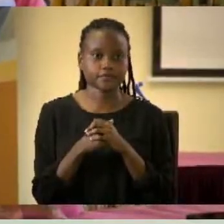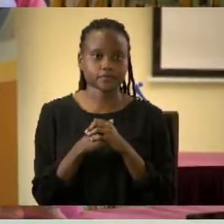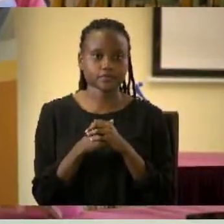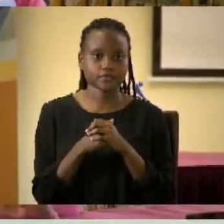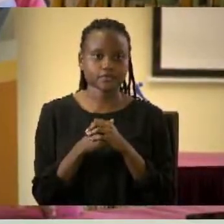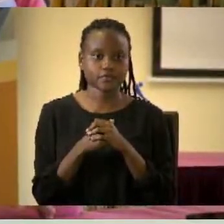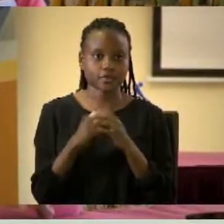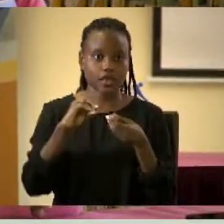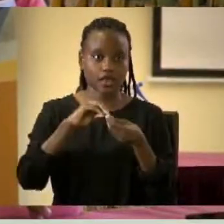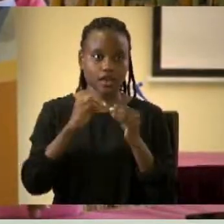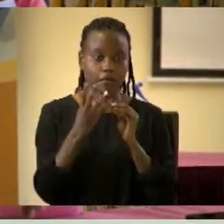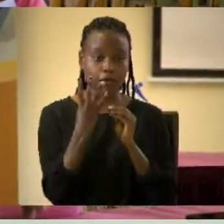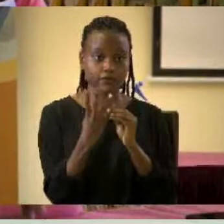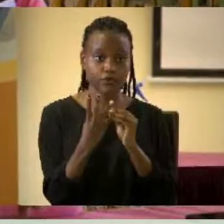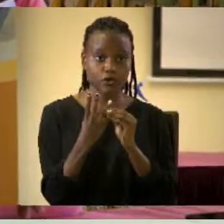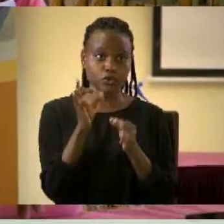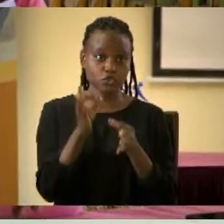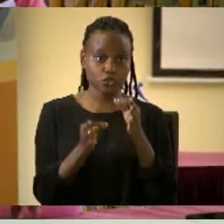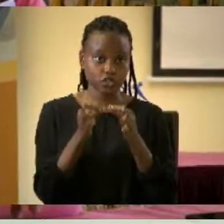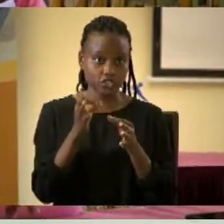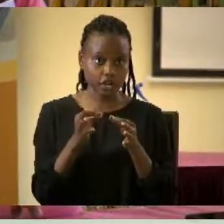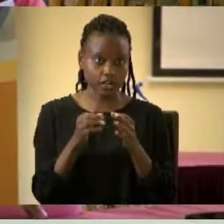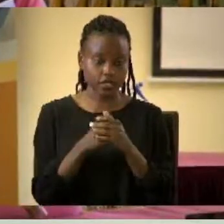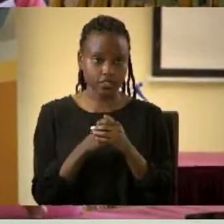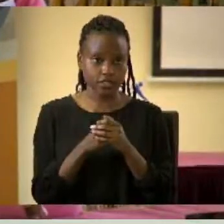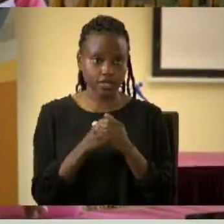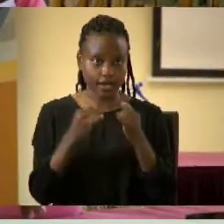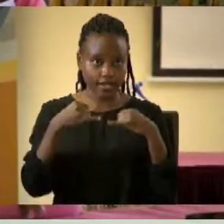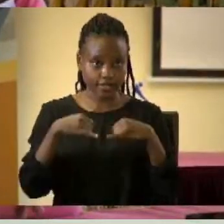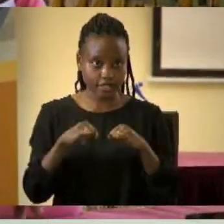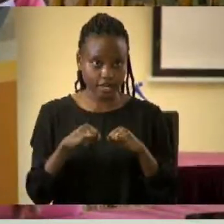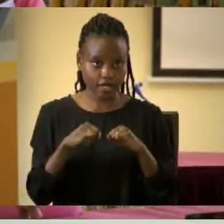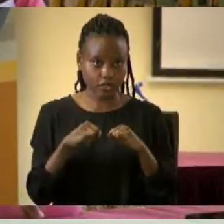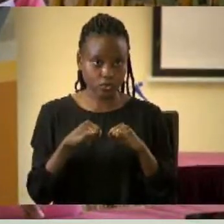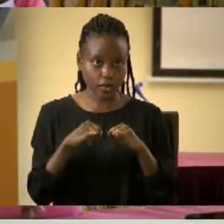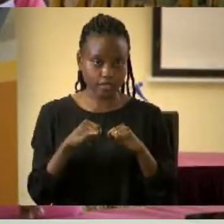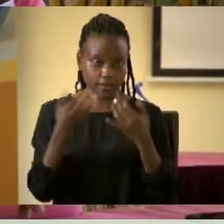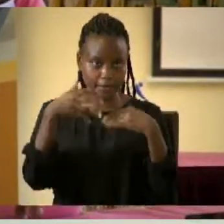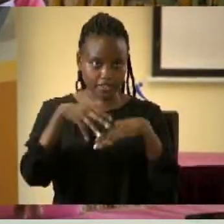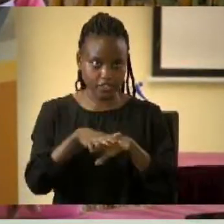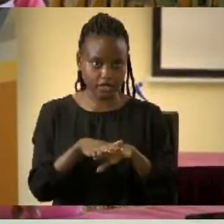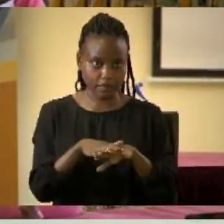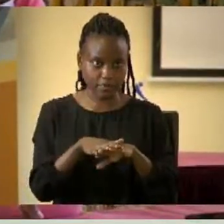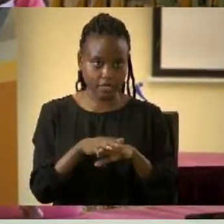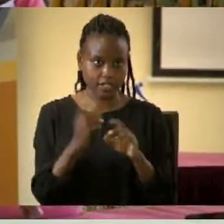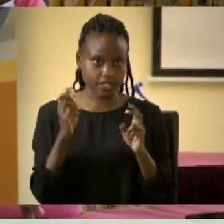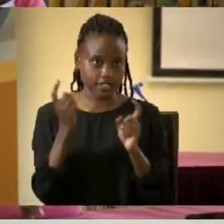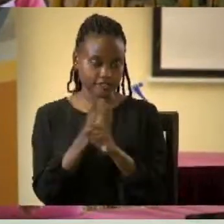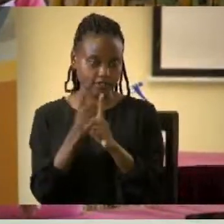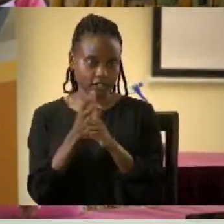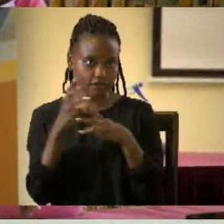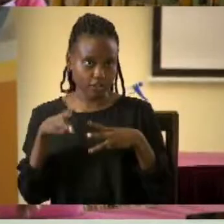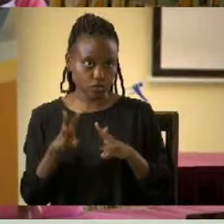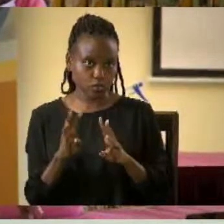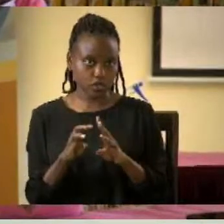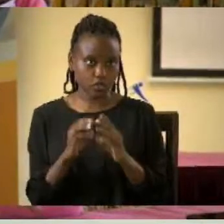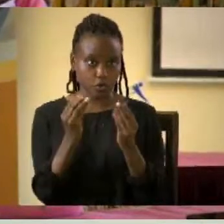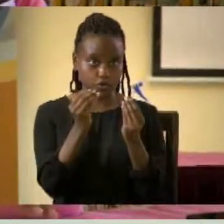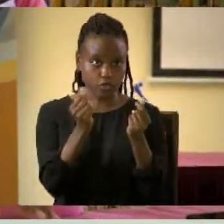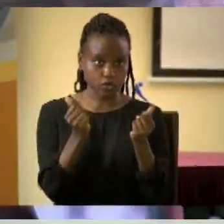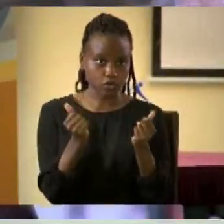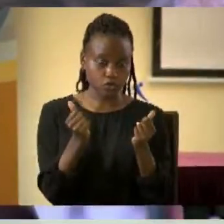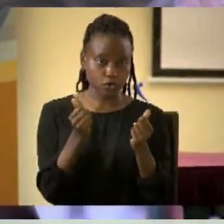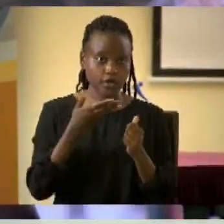Number 4, the judiciary has also made significant strides towards mainstreaming alternative forms of dispute resolution in